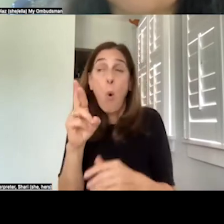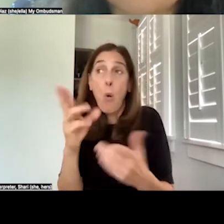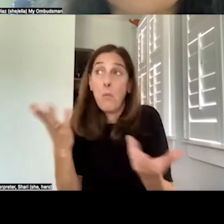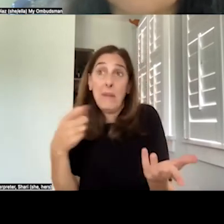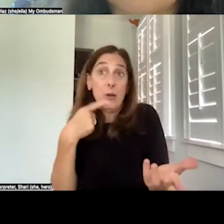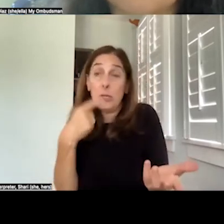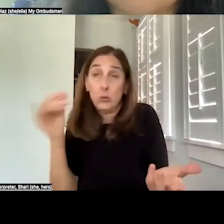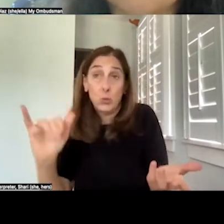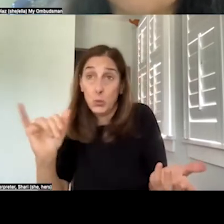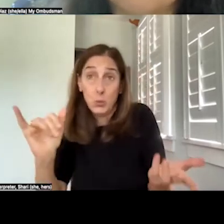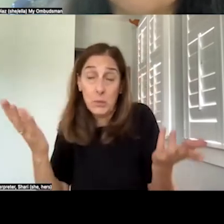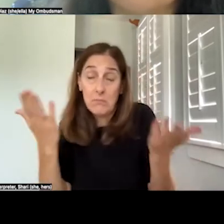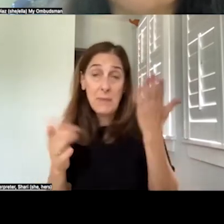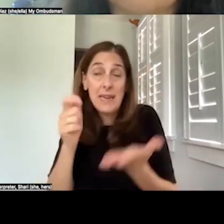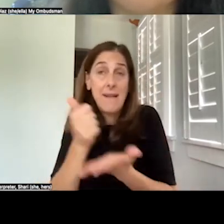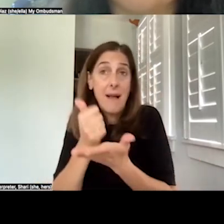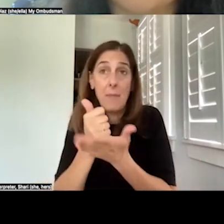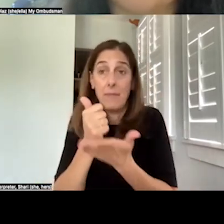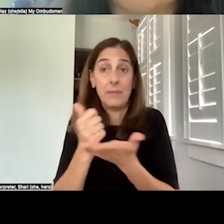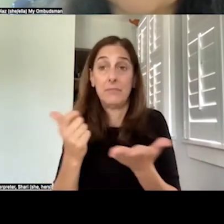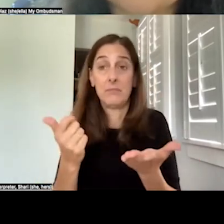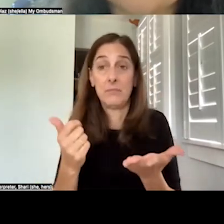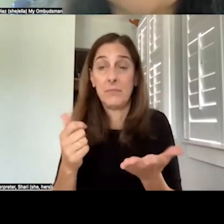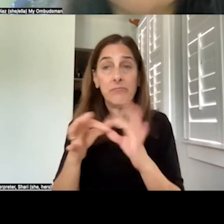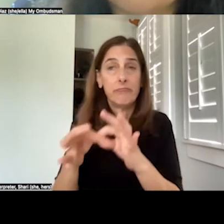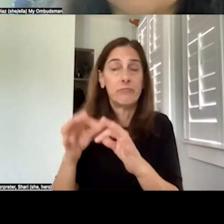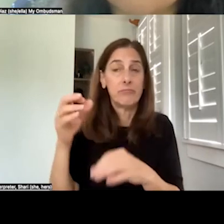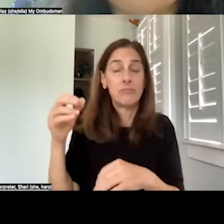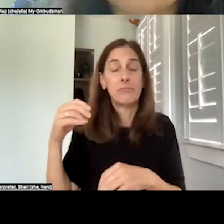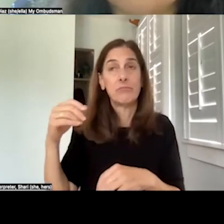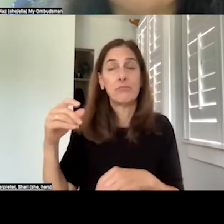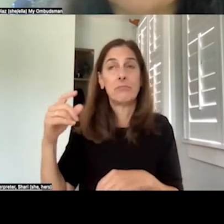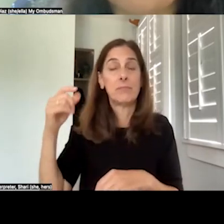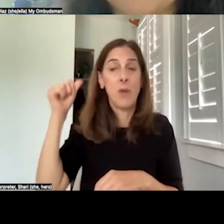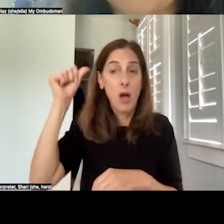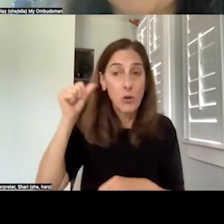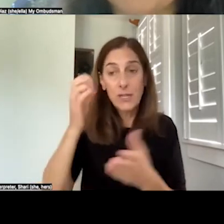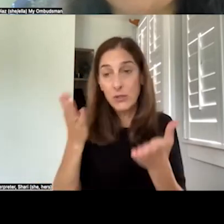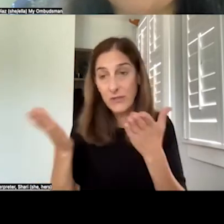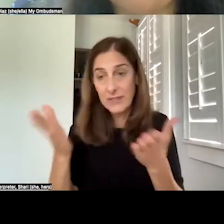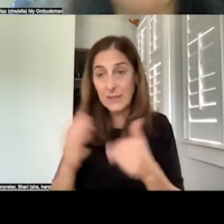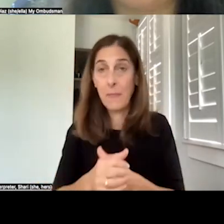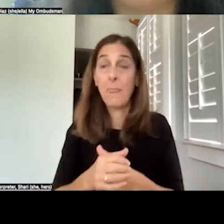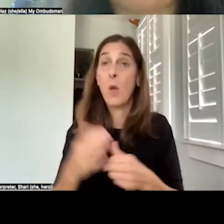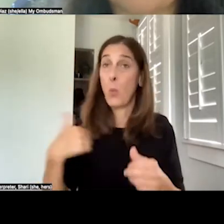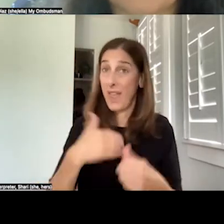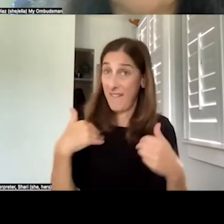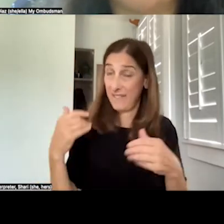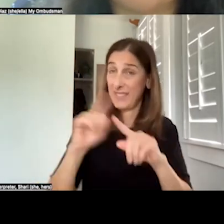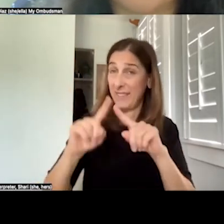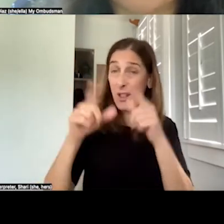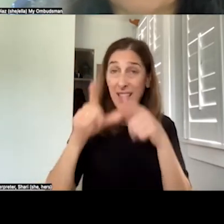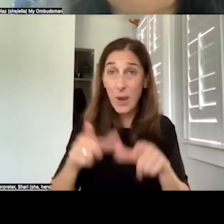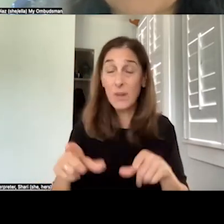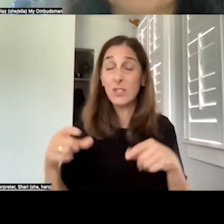with hearing and any auditory services. We speak Spanish, Creole, as well